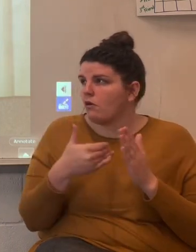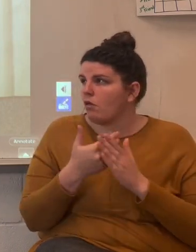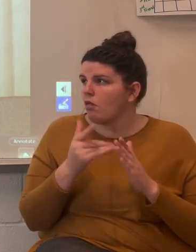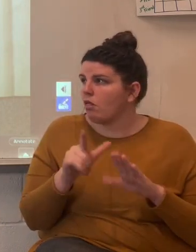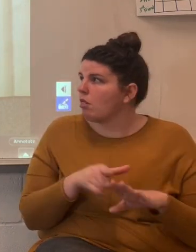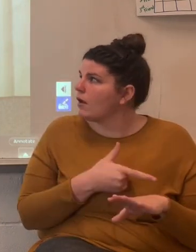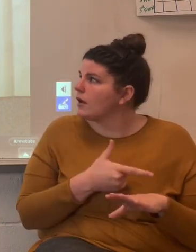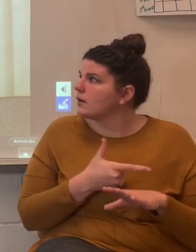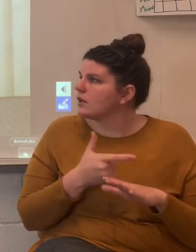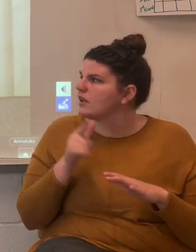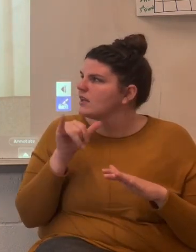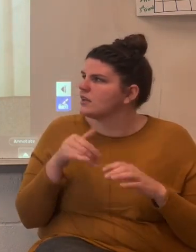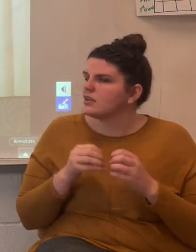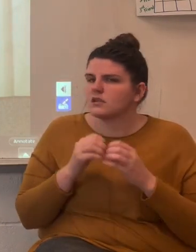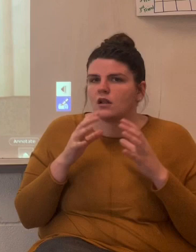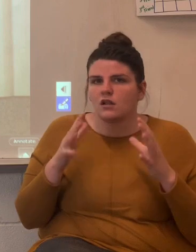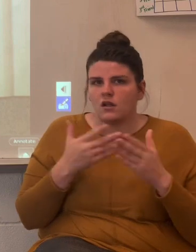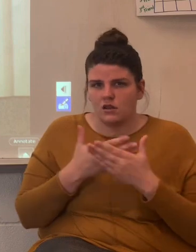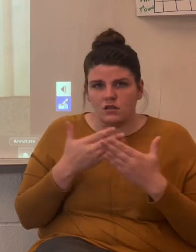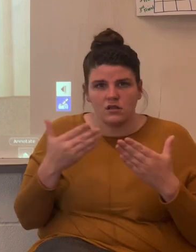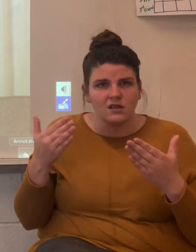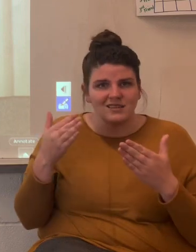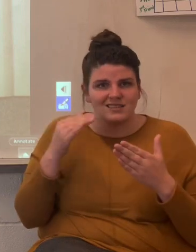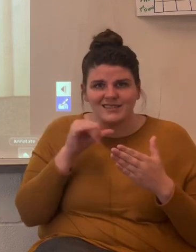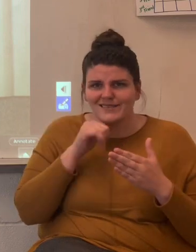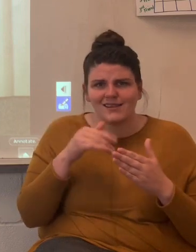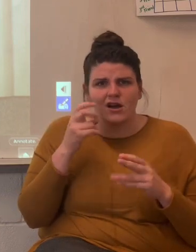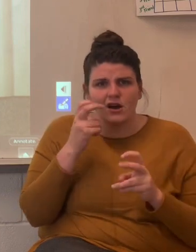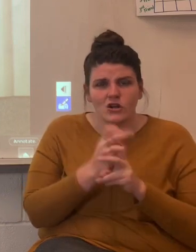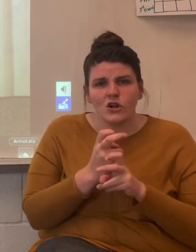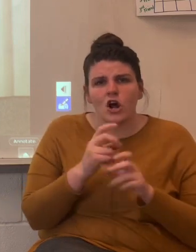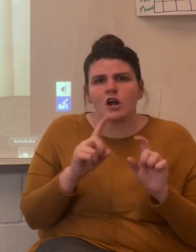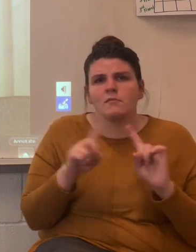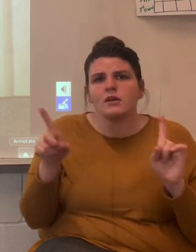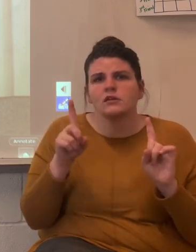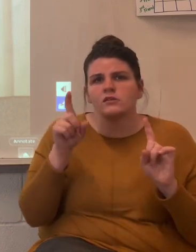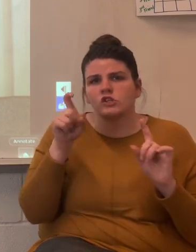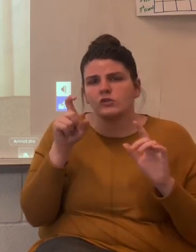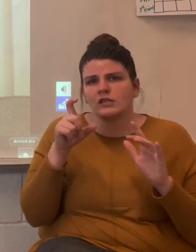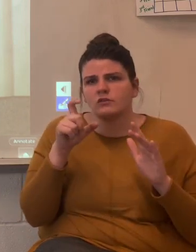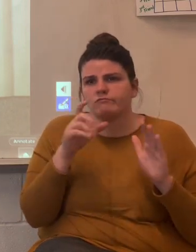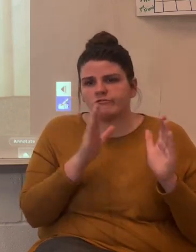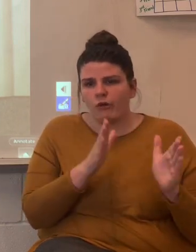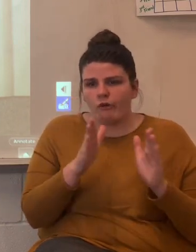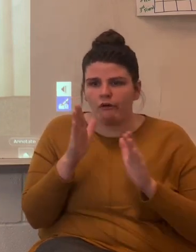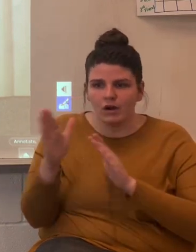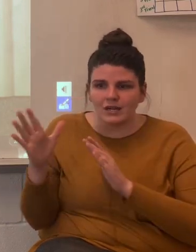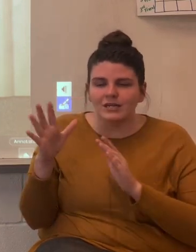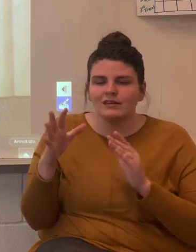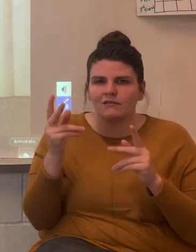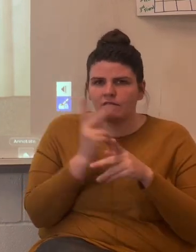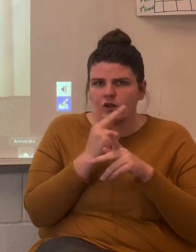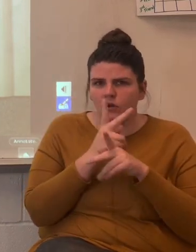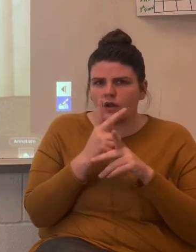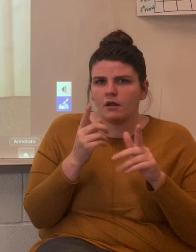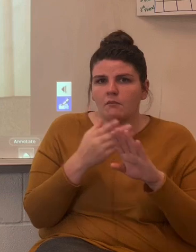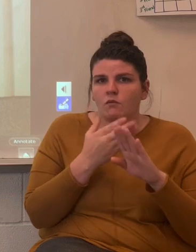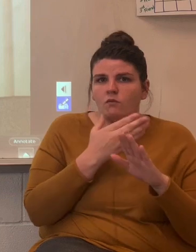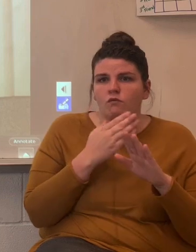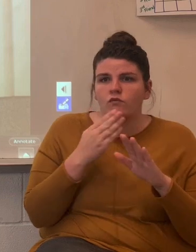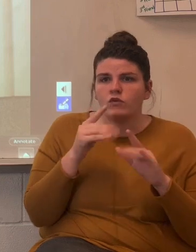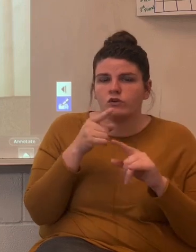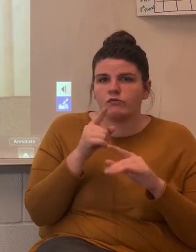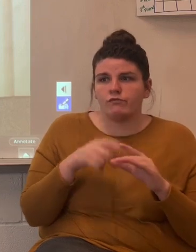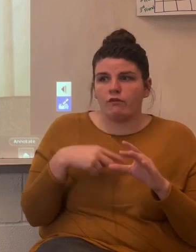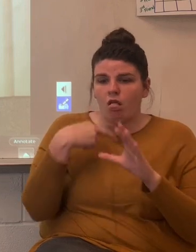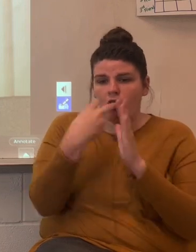lot of steps, they weren't difficult, they just needed to be organized and figured out before you jumped into them.